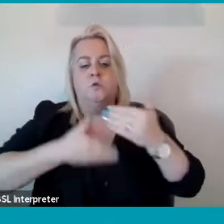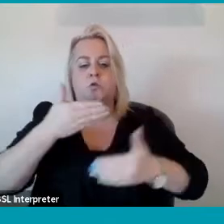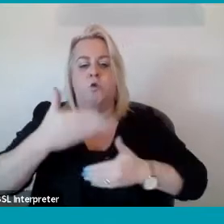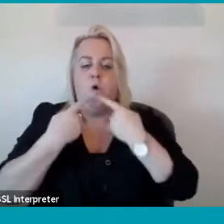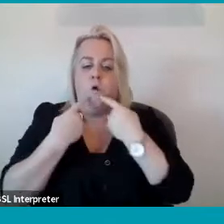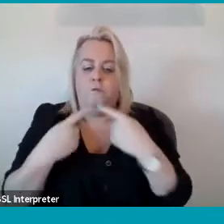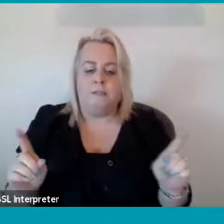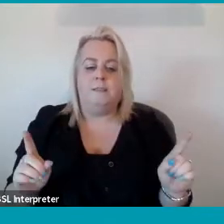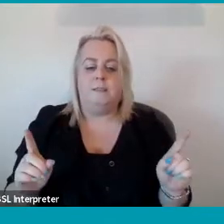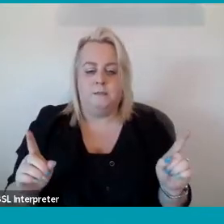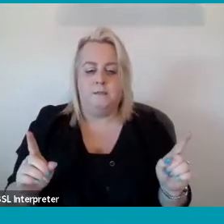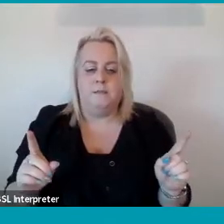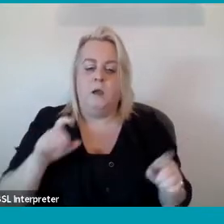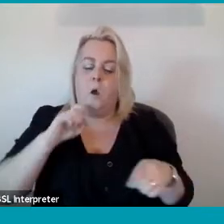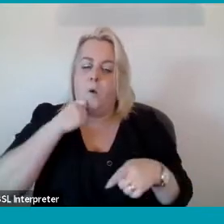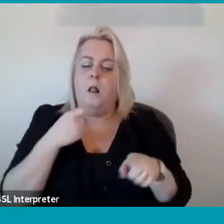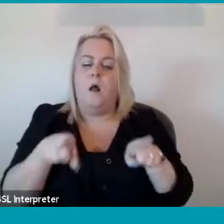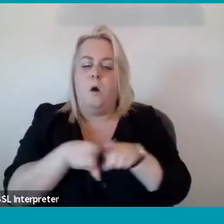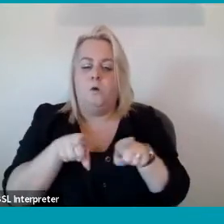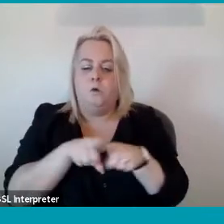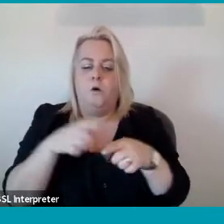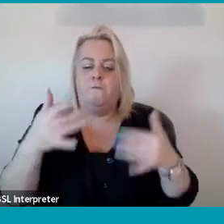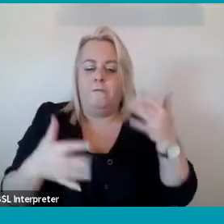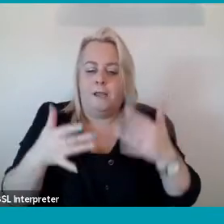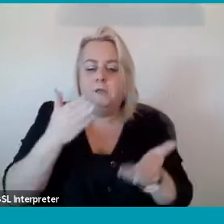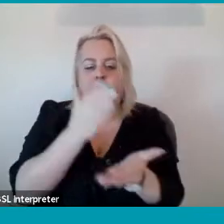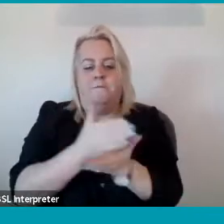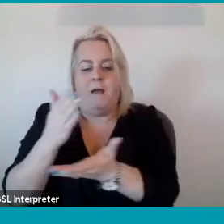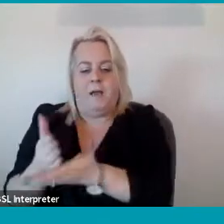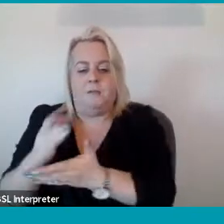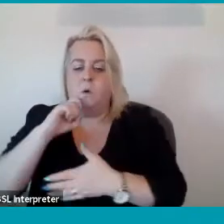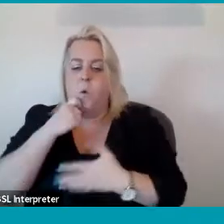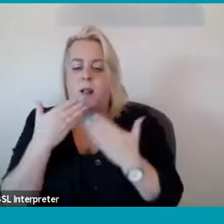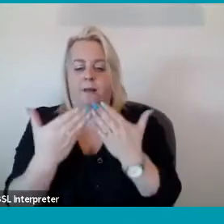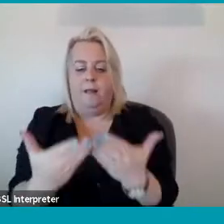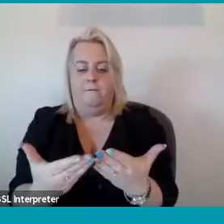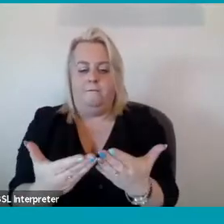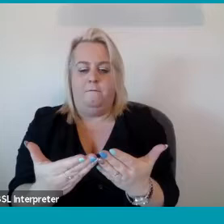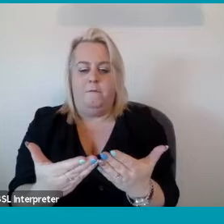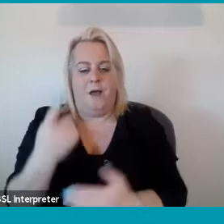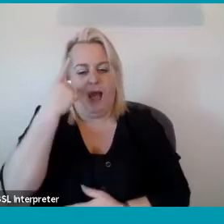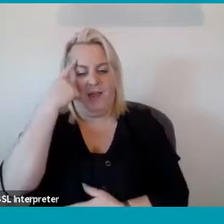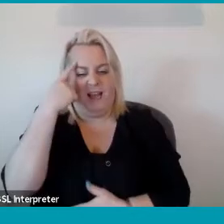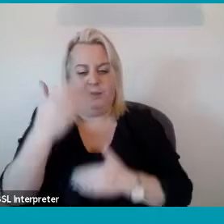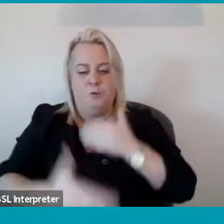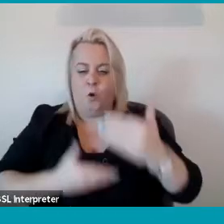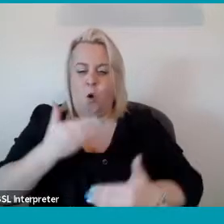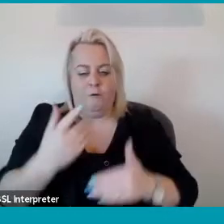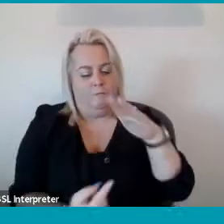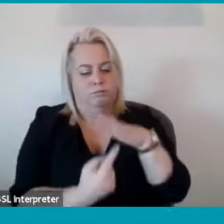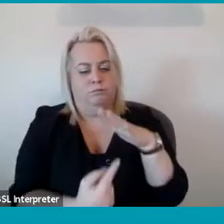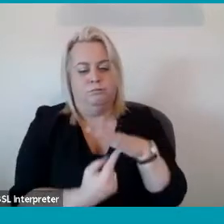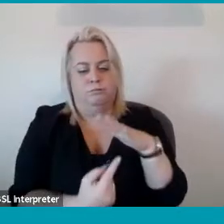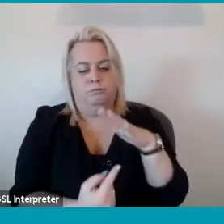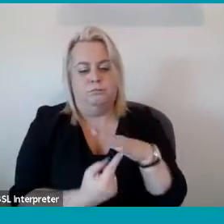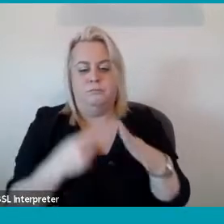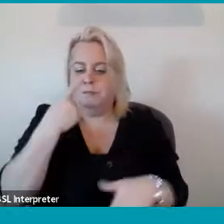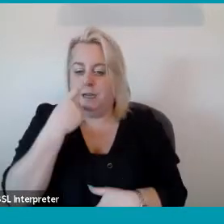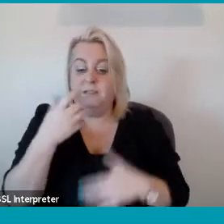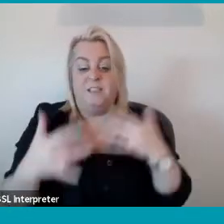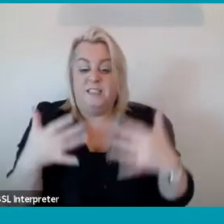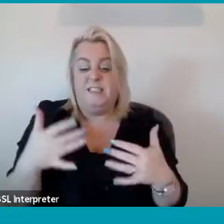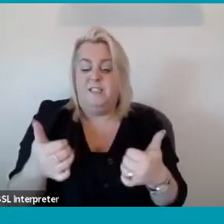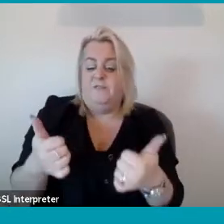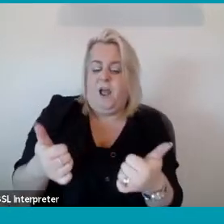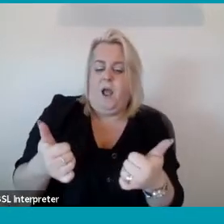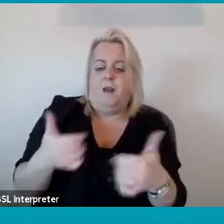giving you some facts and figures, because I think stories can tell the story just as much as statistics can. So hopefully there'll be a